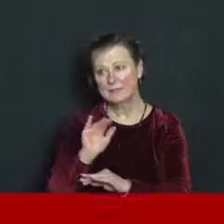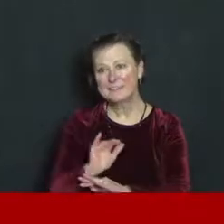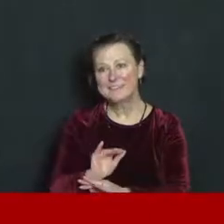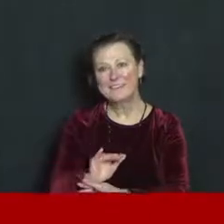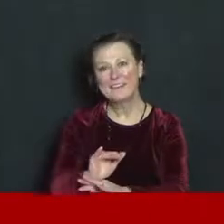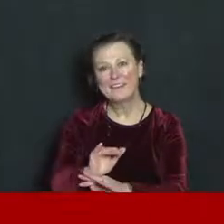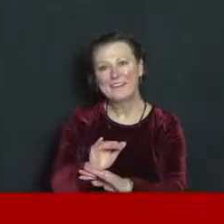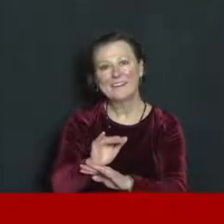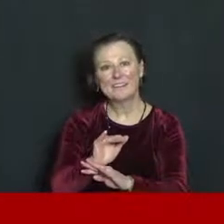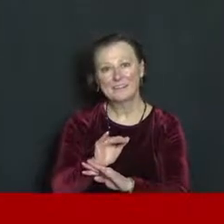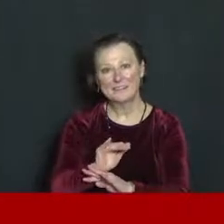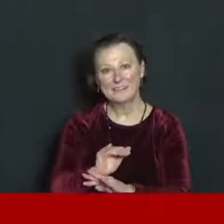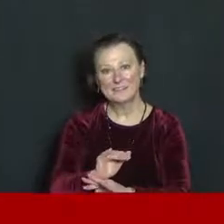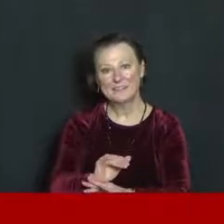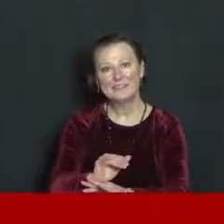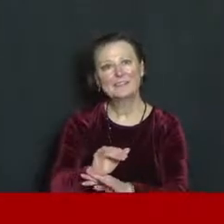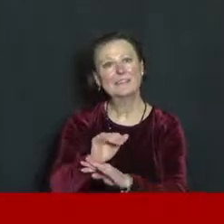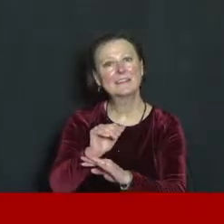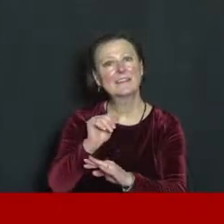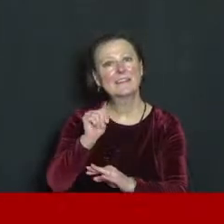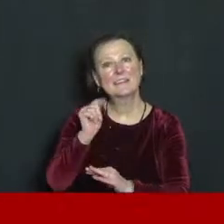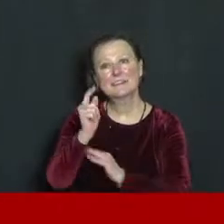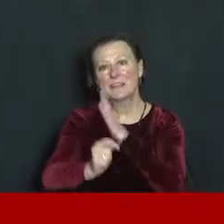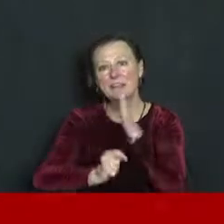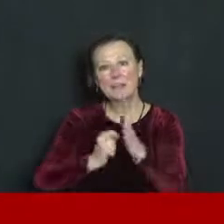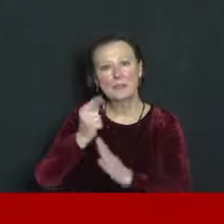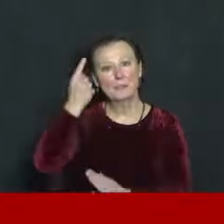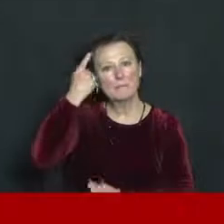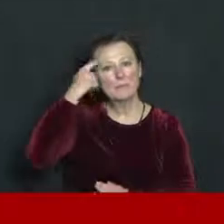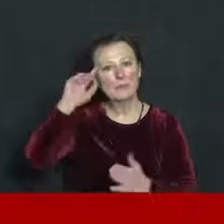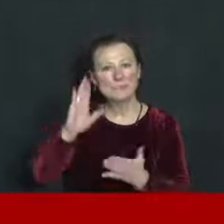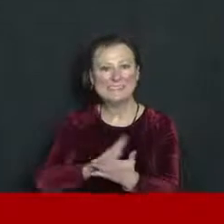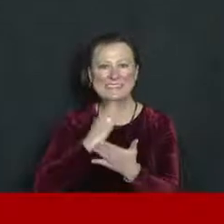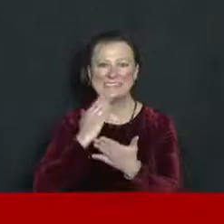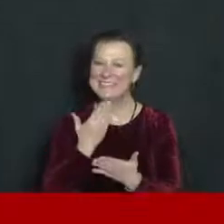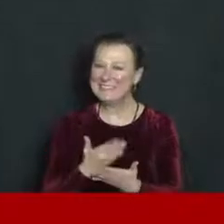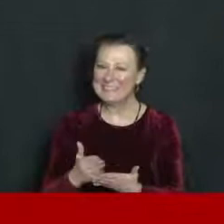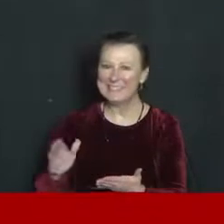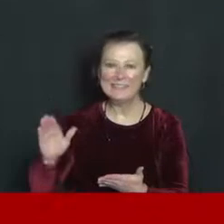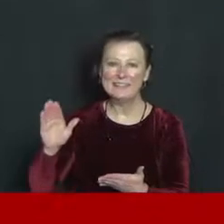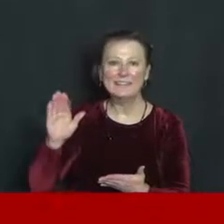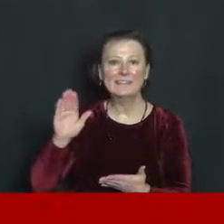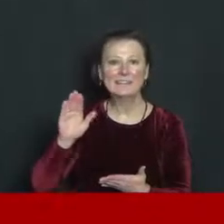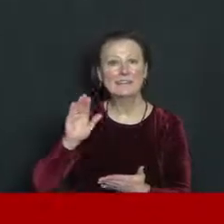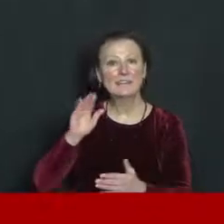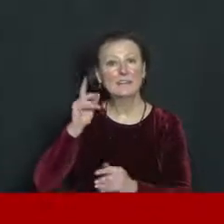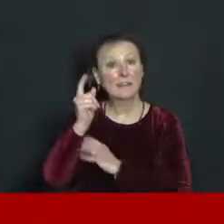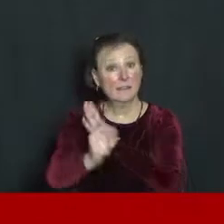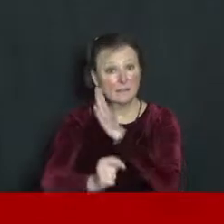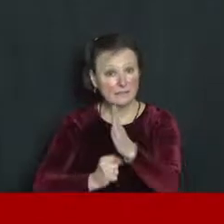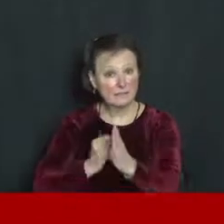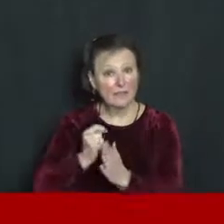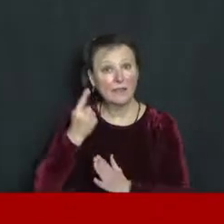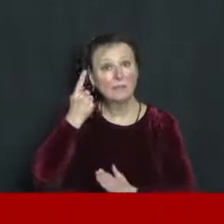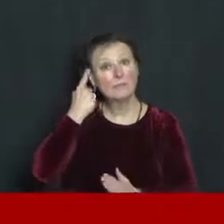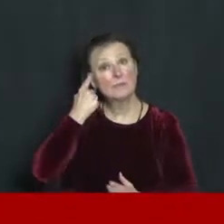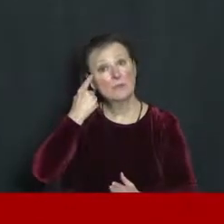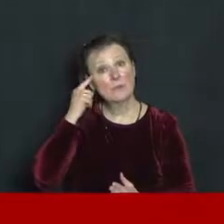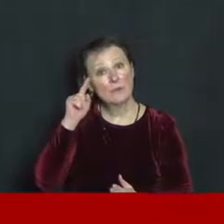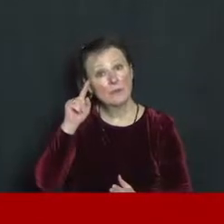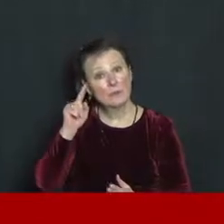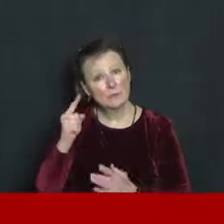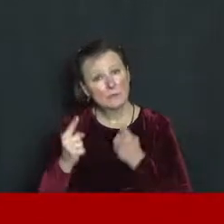holy night, a time for singing, a time